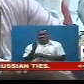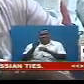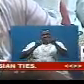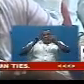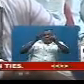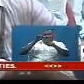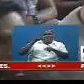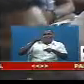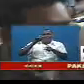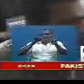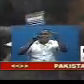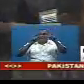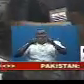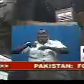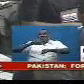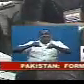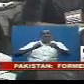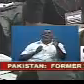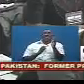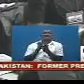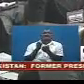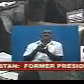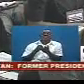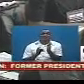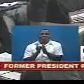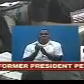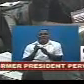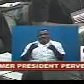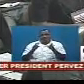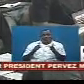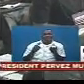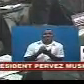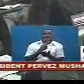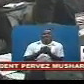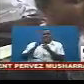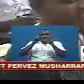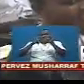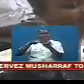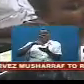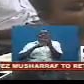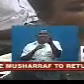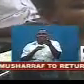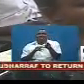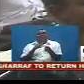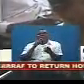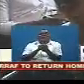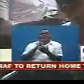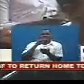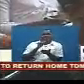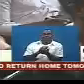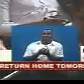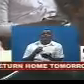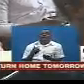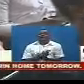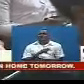space science and satellite technology for economic development, the director of Ghana Space Center, Dr. Ashilevi Kofi, noted